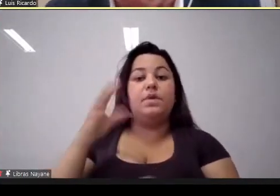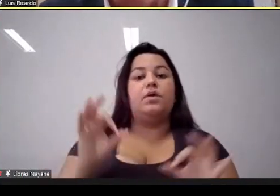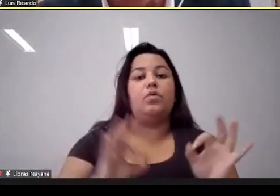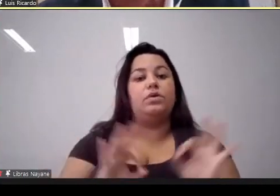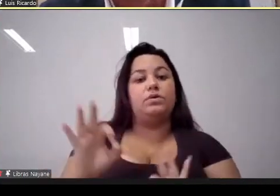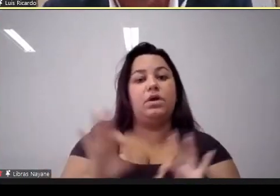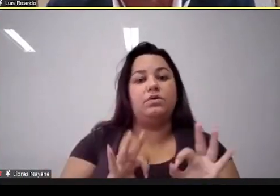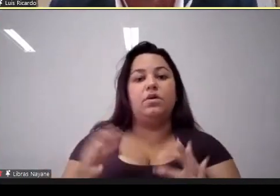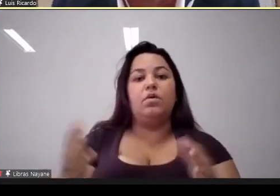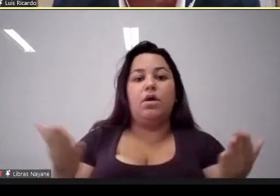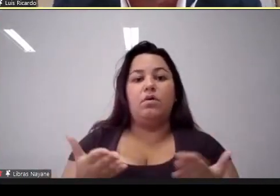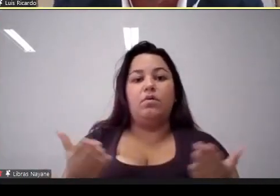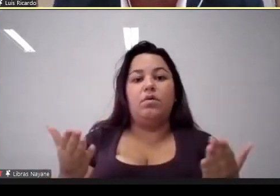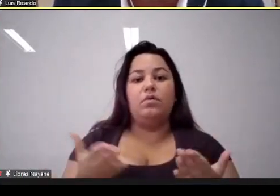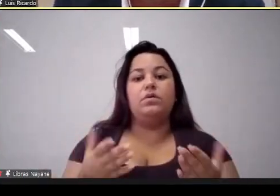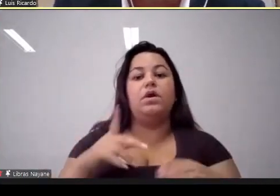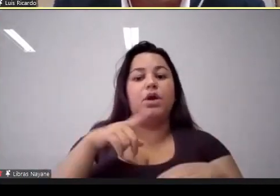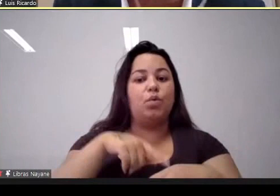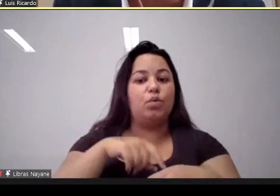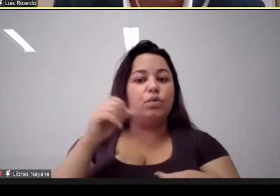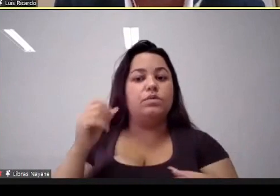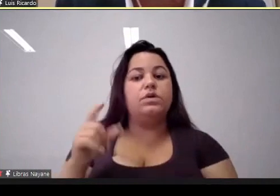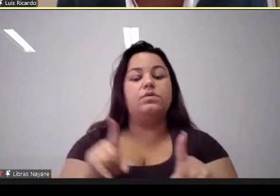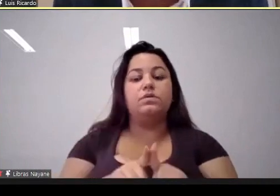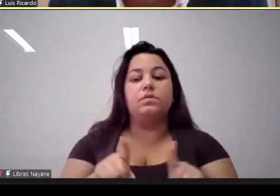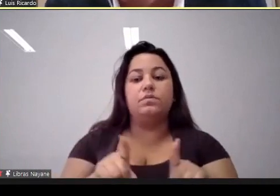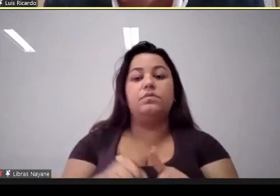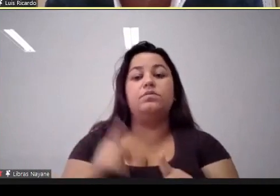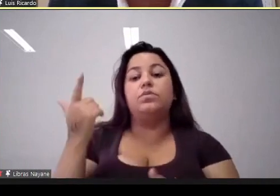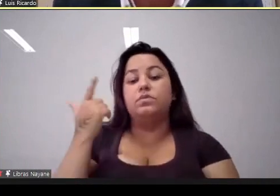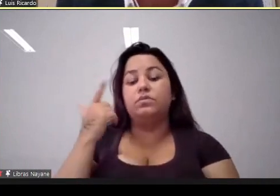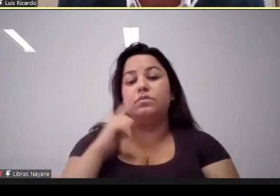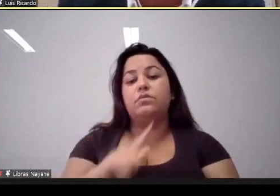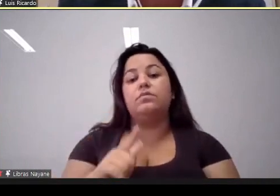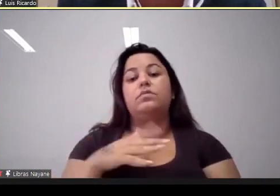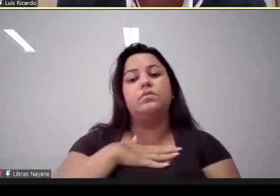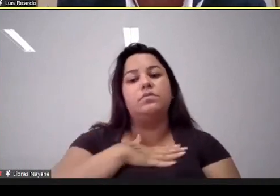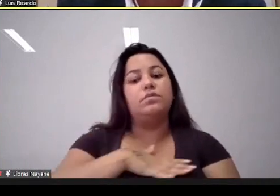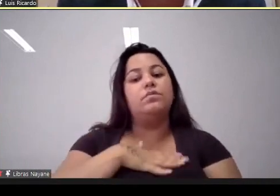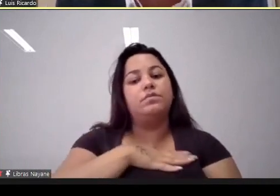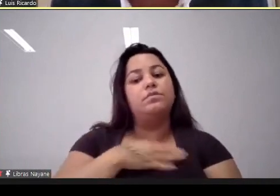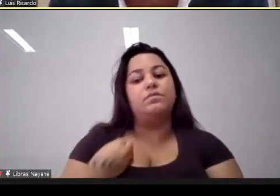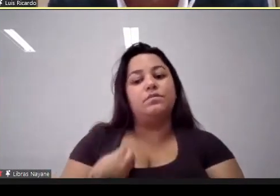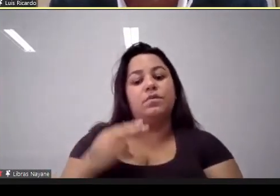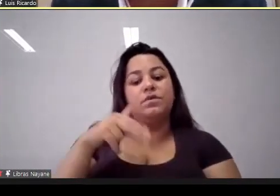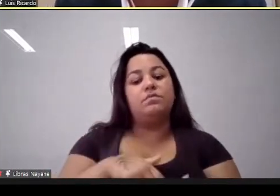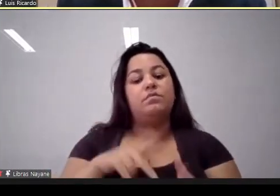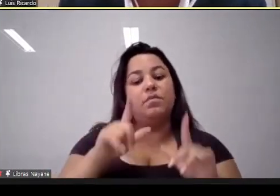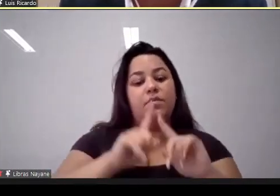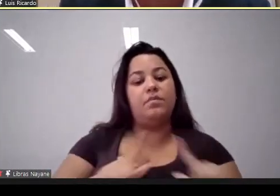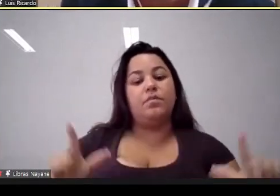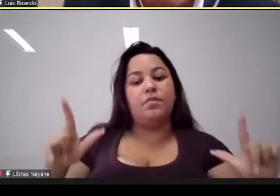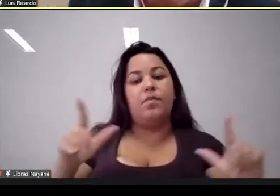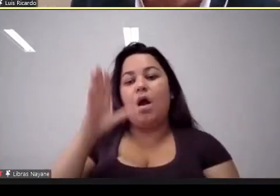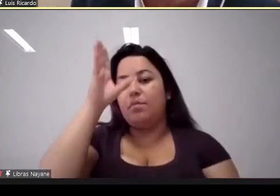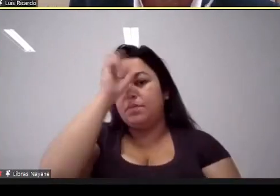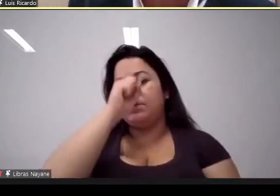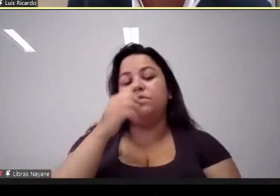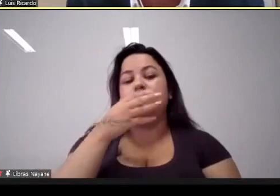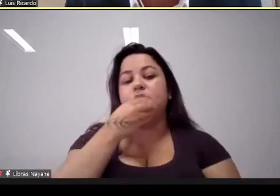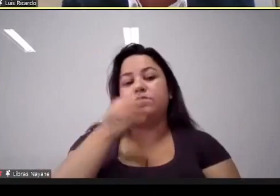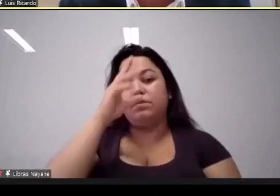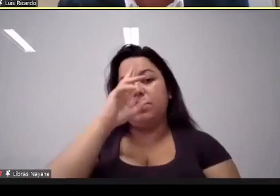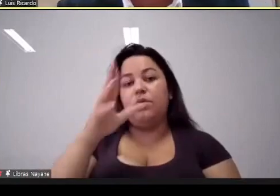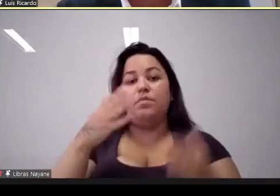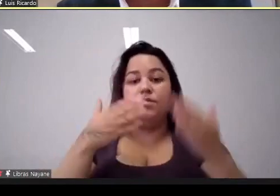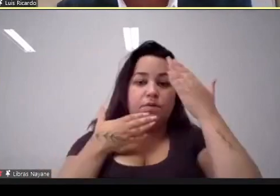the floor to the organization now because they're going to do the raffle and say that it's an honor for me to be